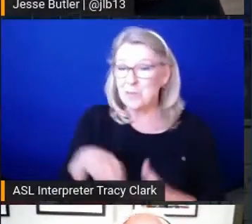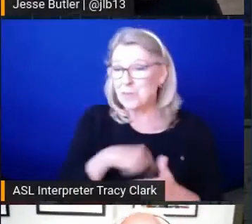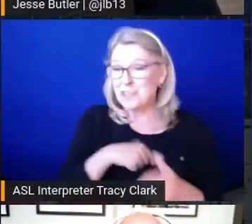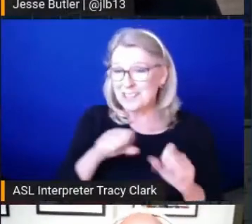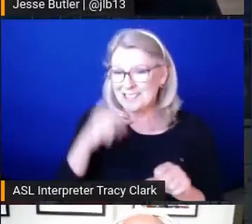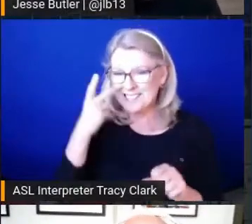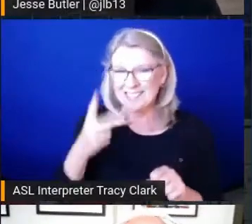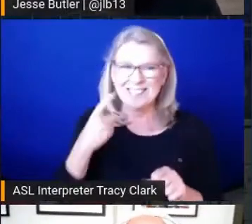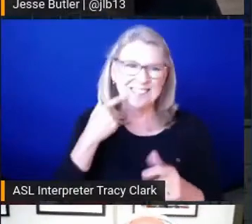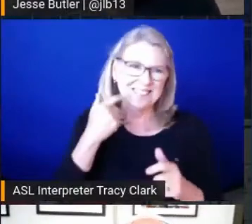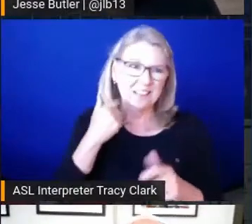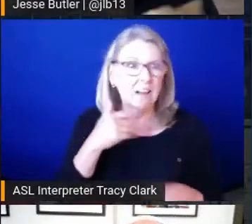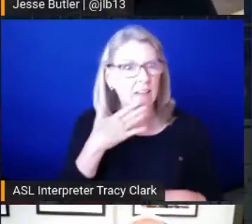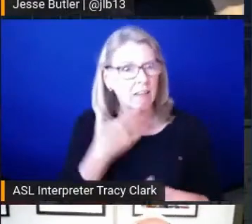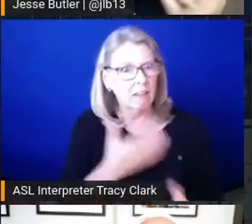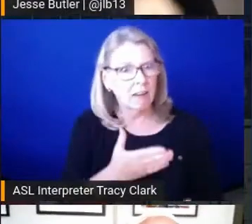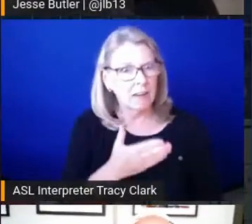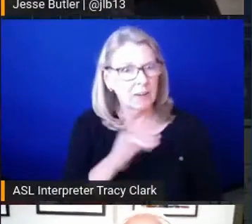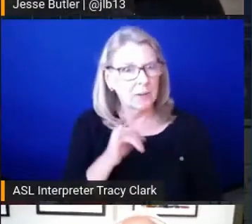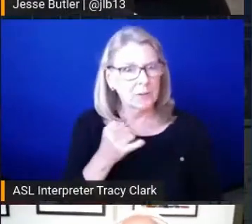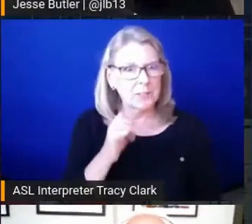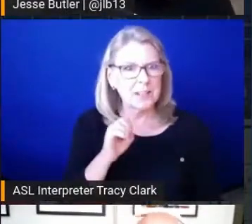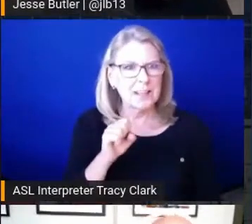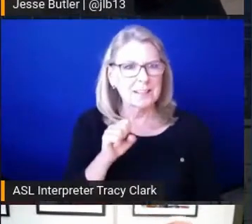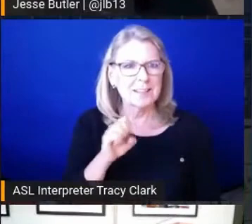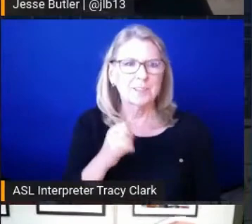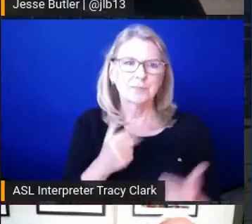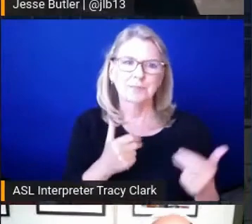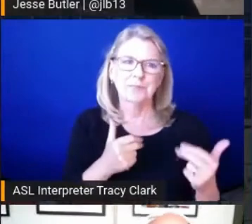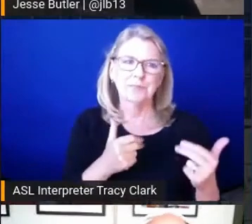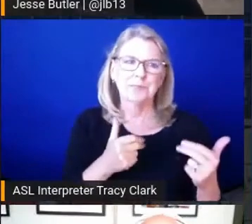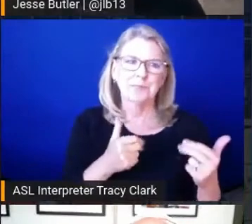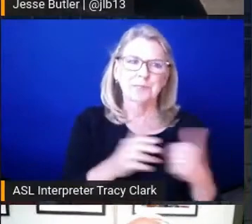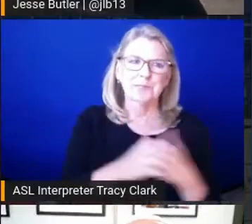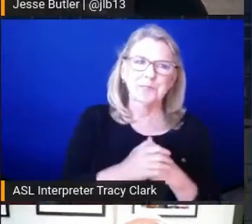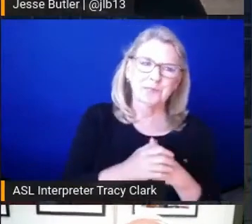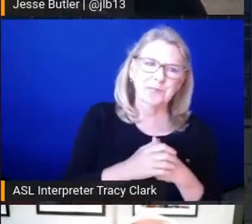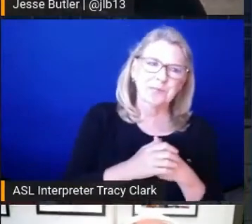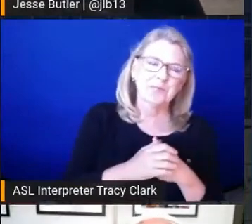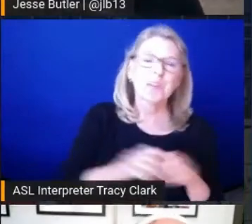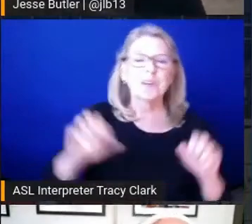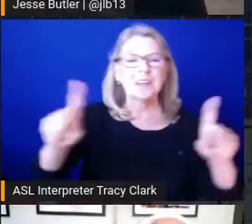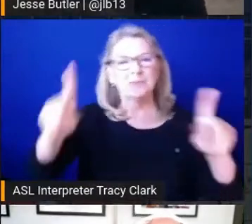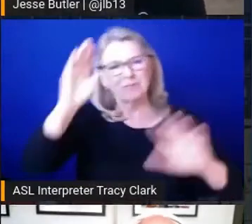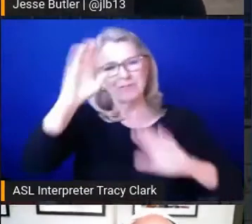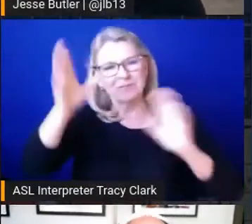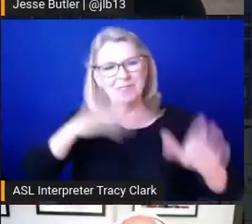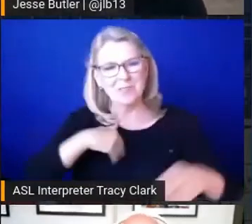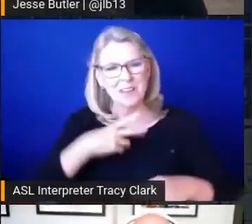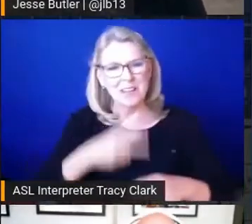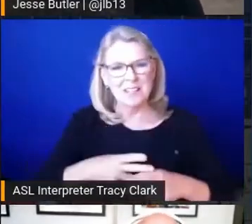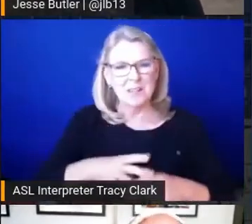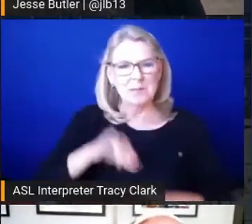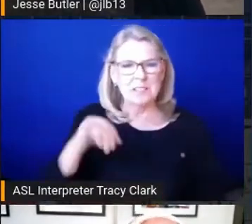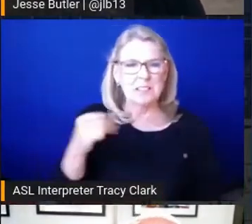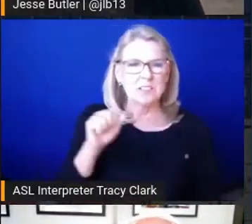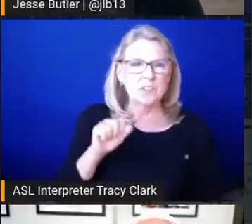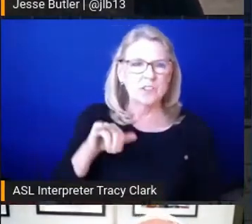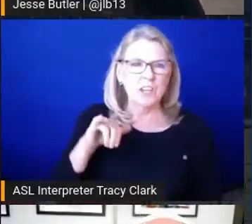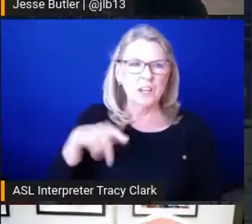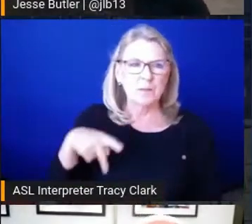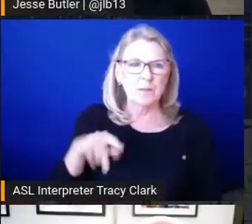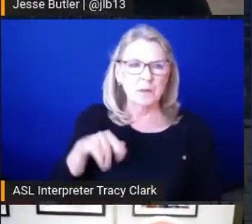Hey, thanks, Jesse. All right. So, yeah, thanks. So, hi, I'm Jay Pipes. Amin Hilali